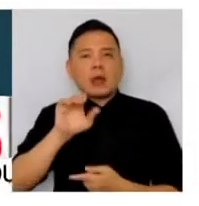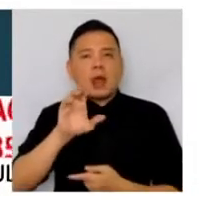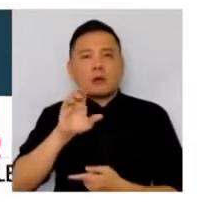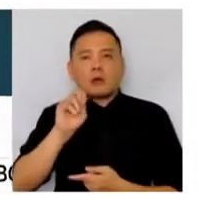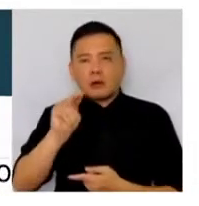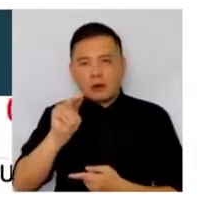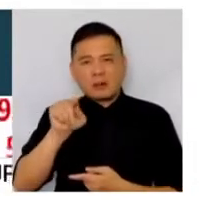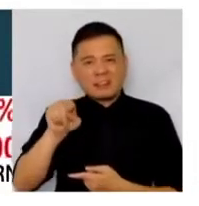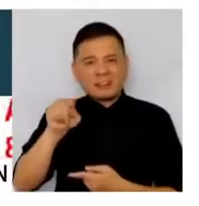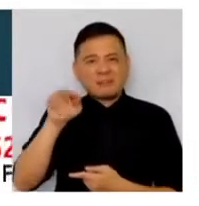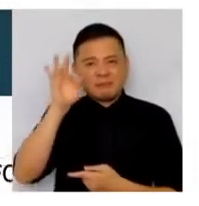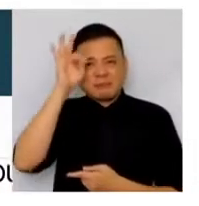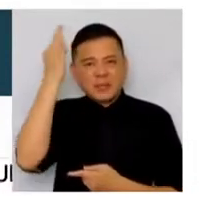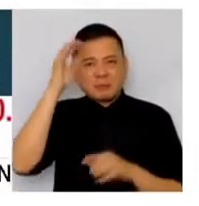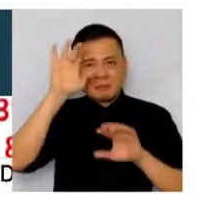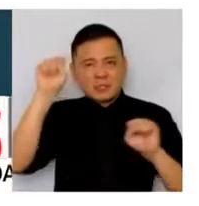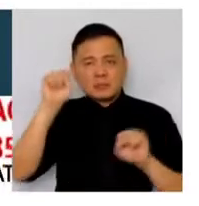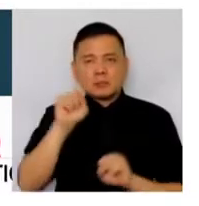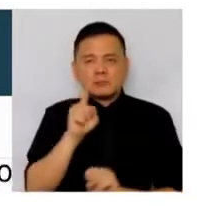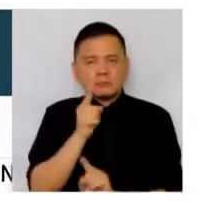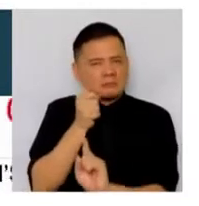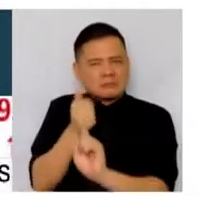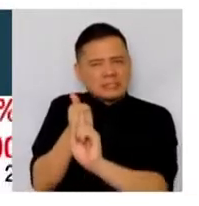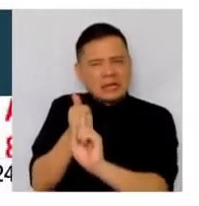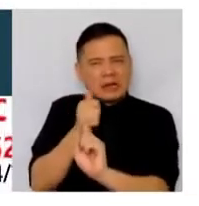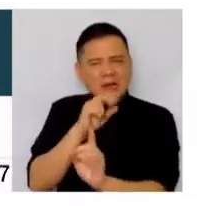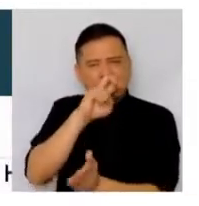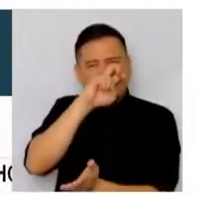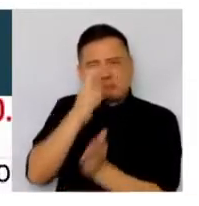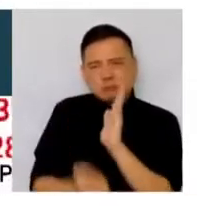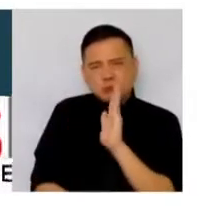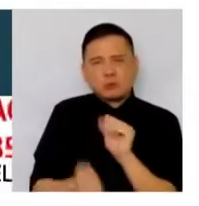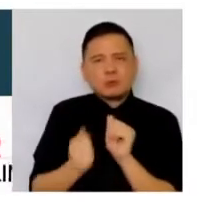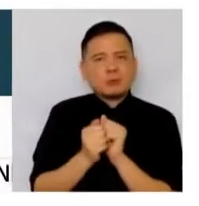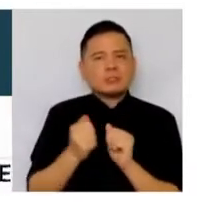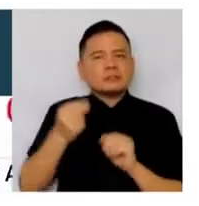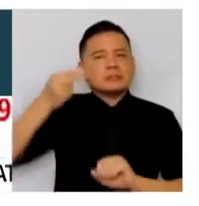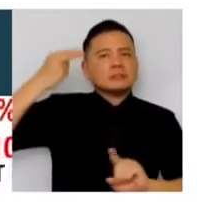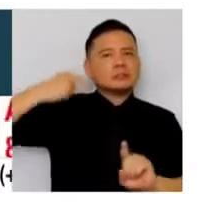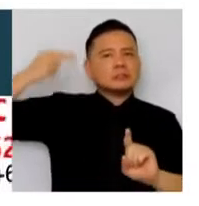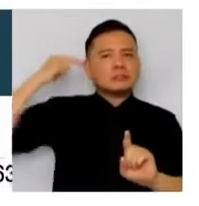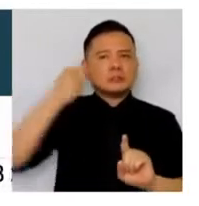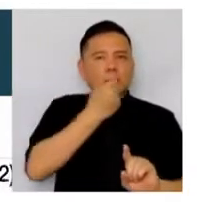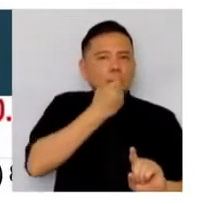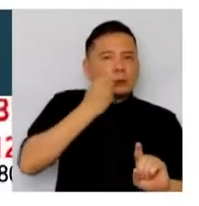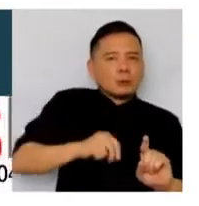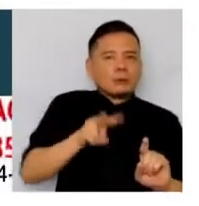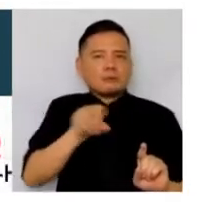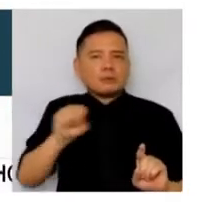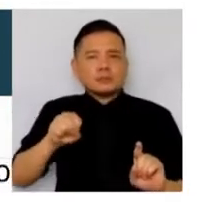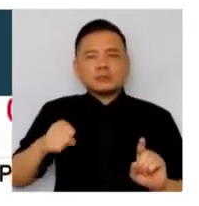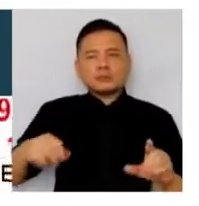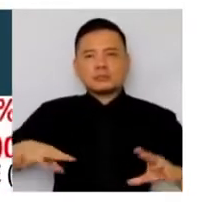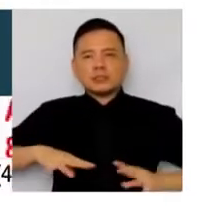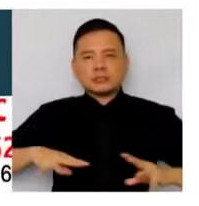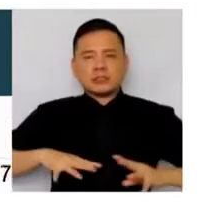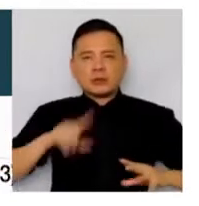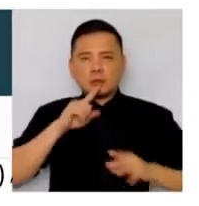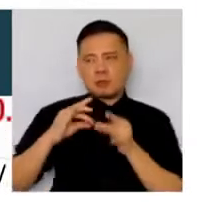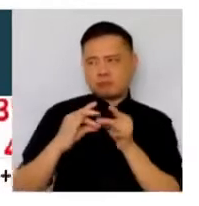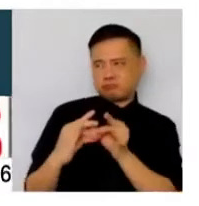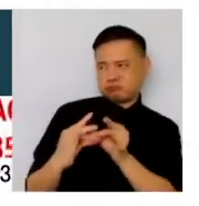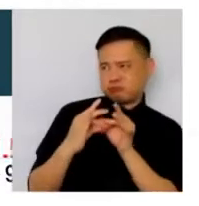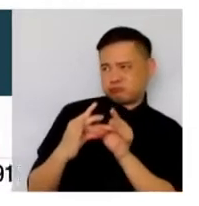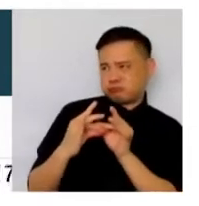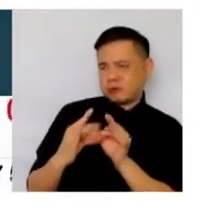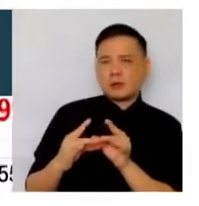on. Macron is so deeply soaked in the history of Ukraine and Russia, their hearts beating as one, you know, common